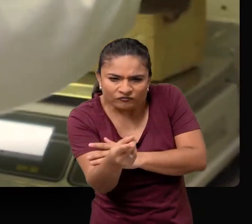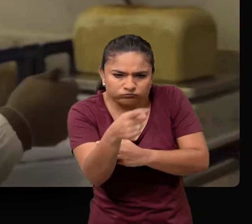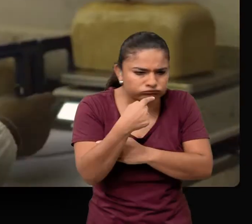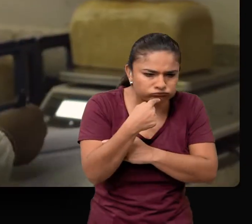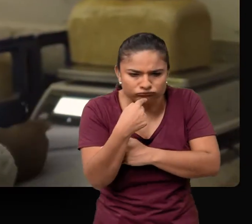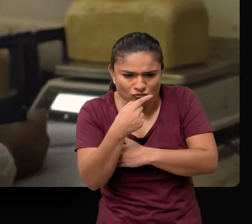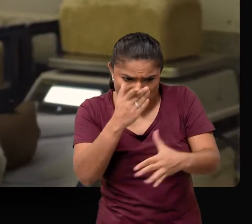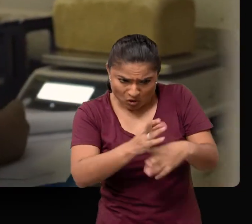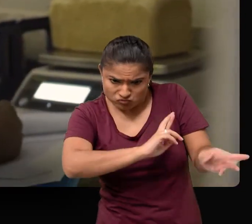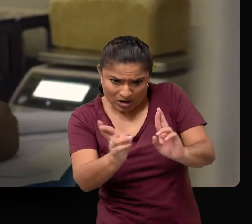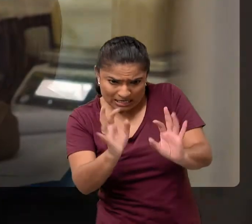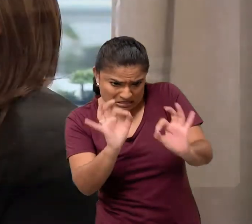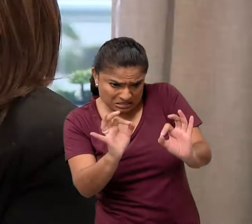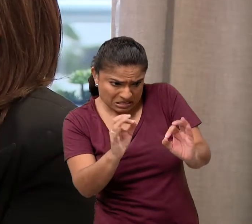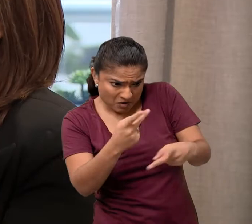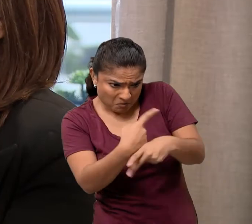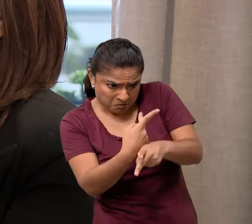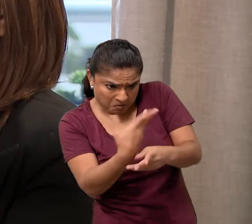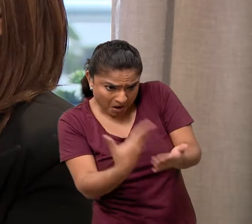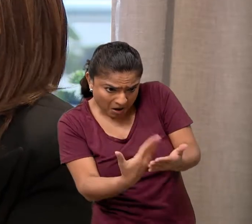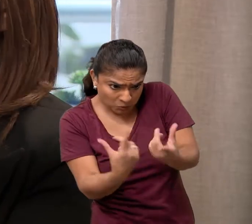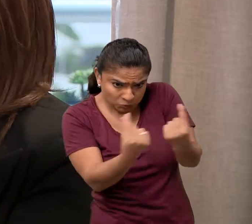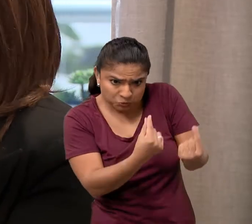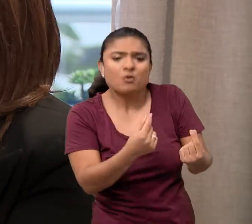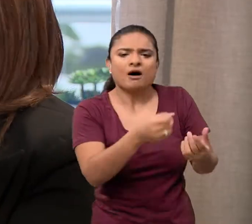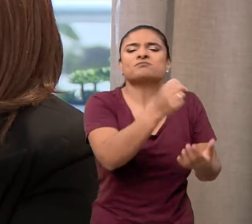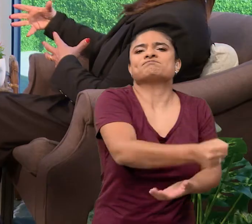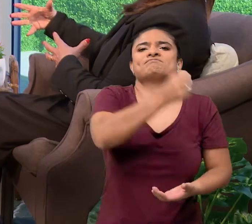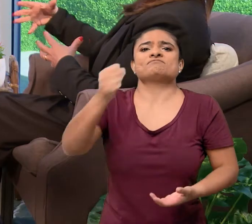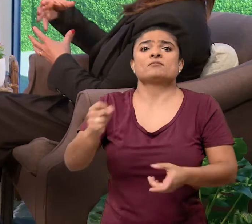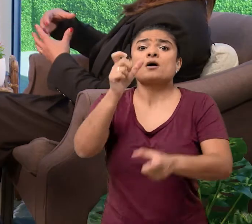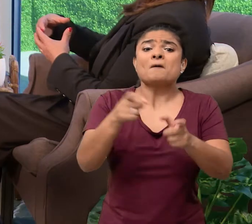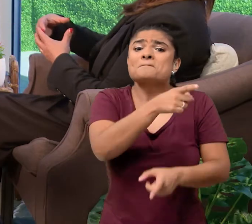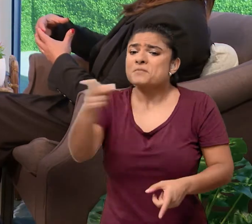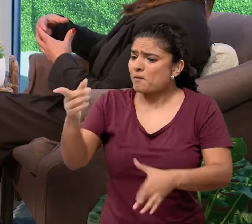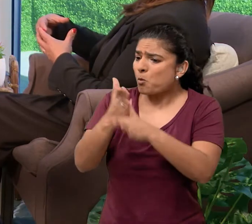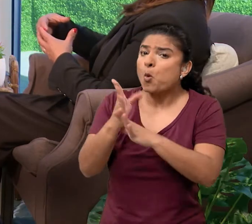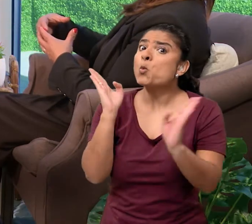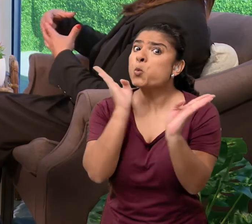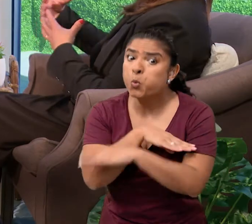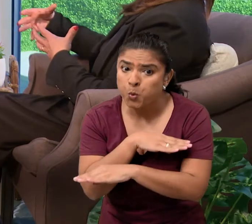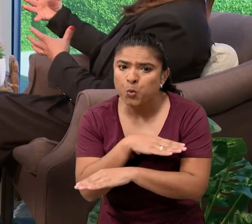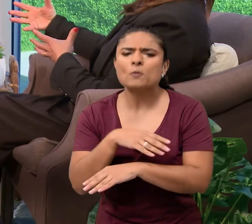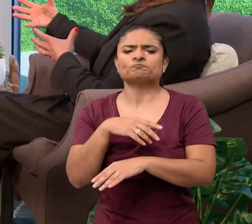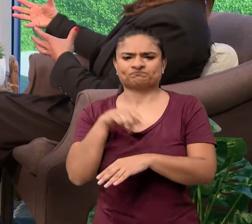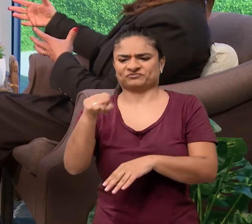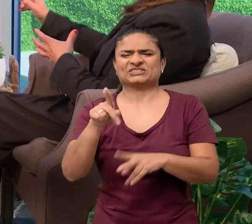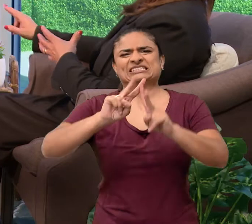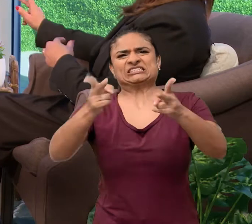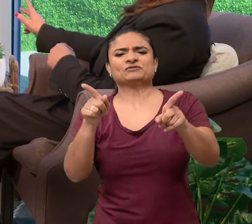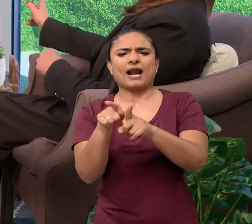look at whether you are job ready, in other words, your productivity level. So for people that are